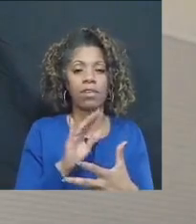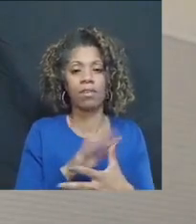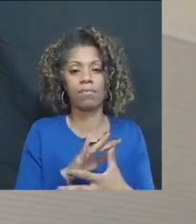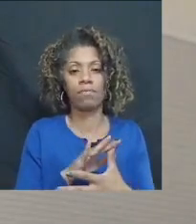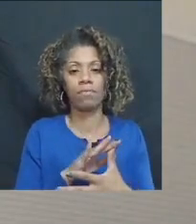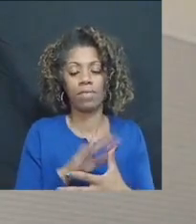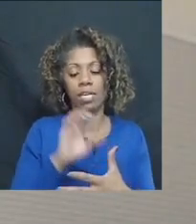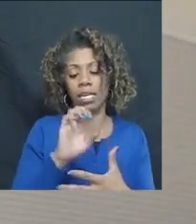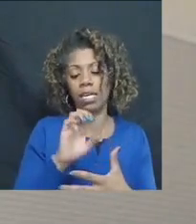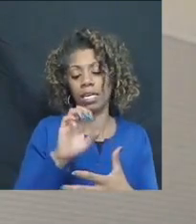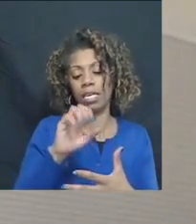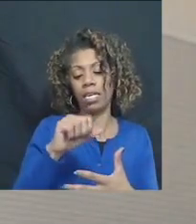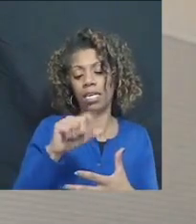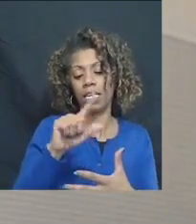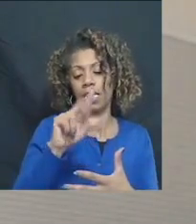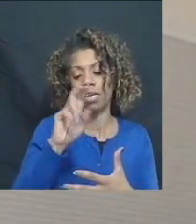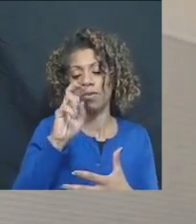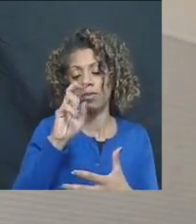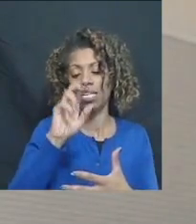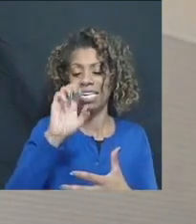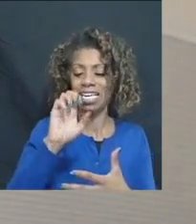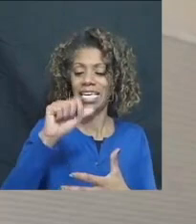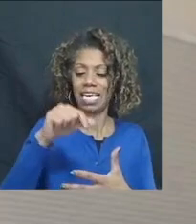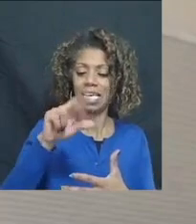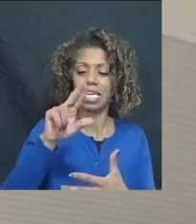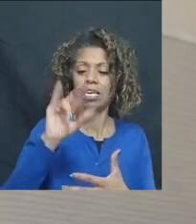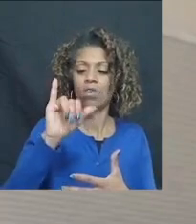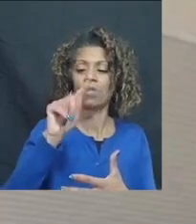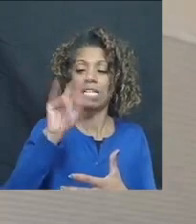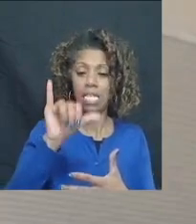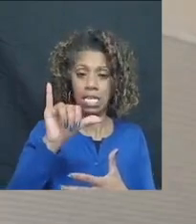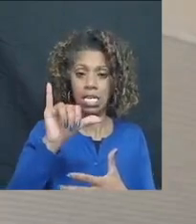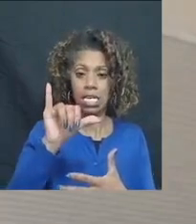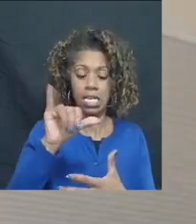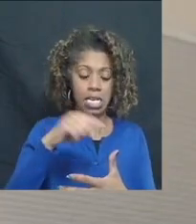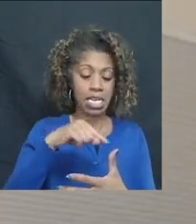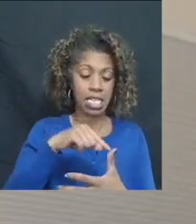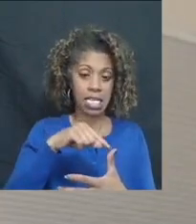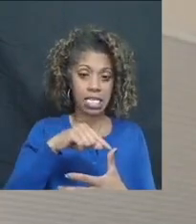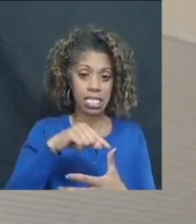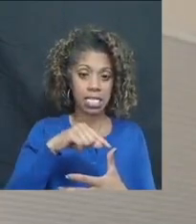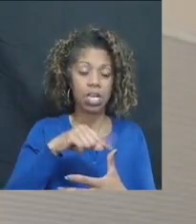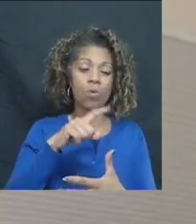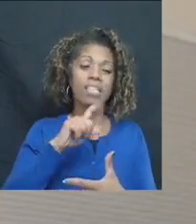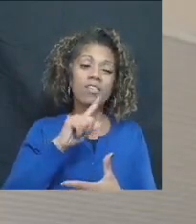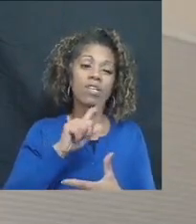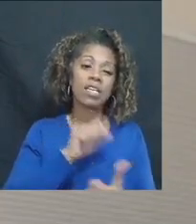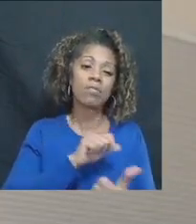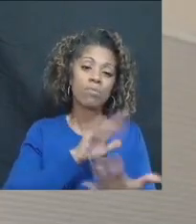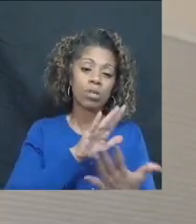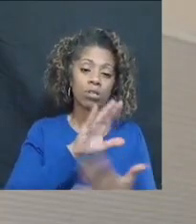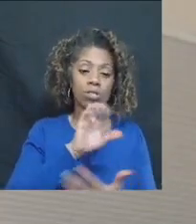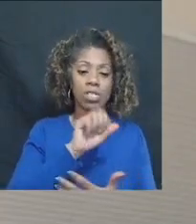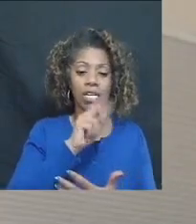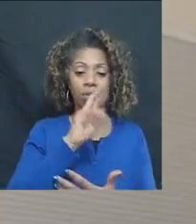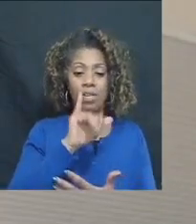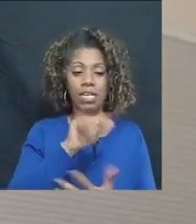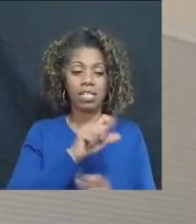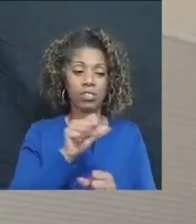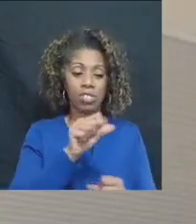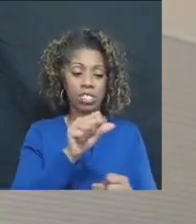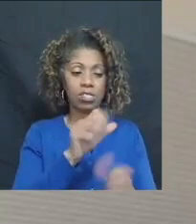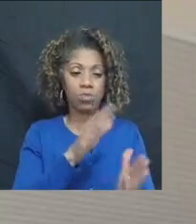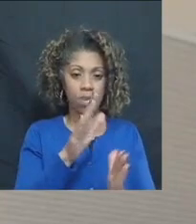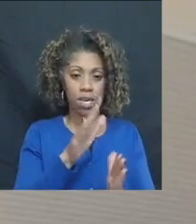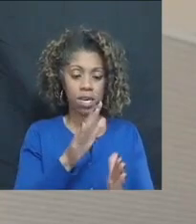really disheartening. And we really want to approach equity in a very strategic way. Crucial